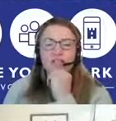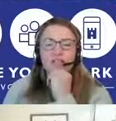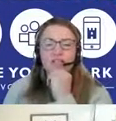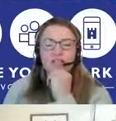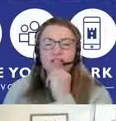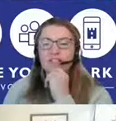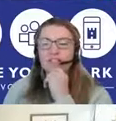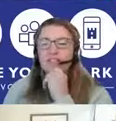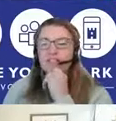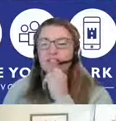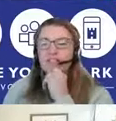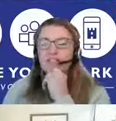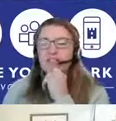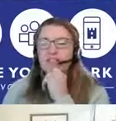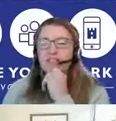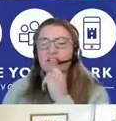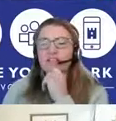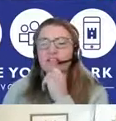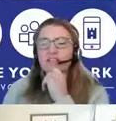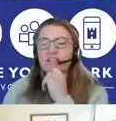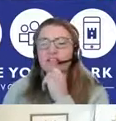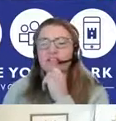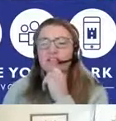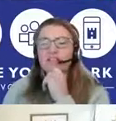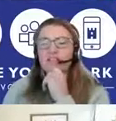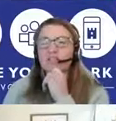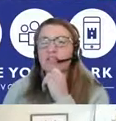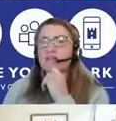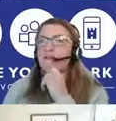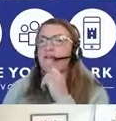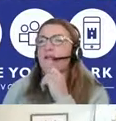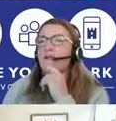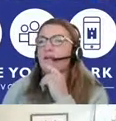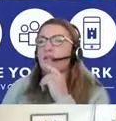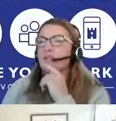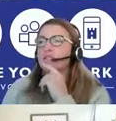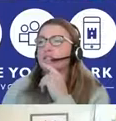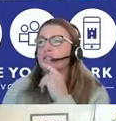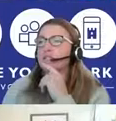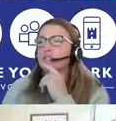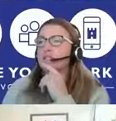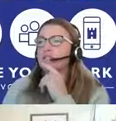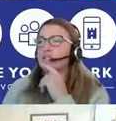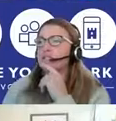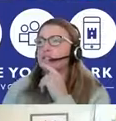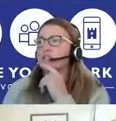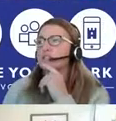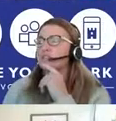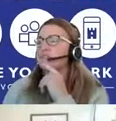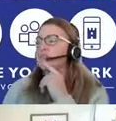in a corner somewhere. So yeah, thanks so much for the intro, Rosie. I'm Jess. I'm the Highland Wildlife Park Discovery Programme